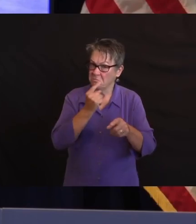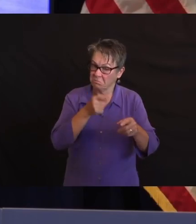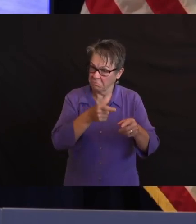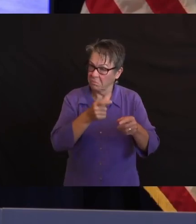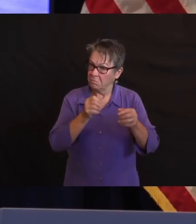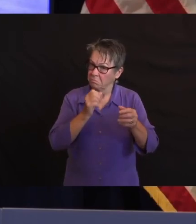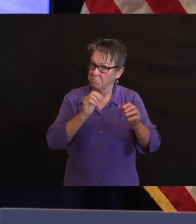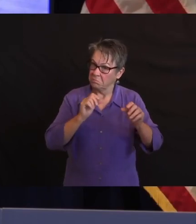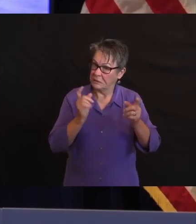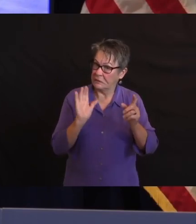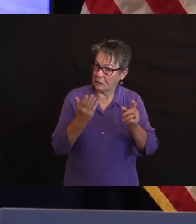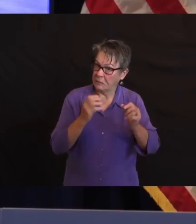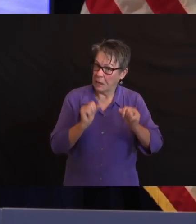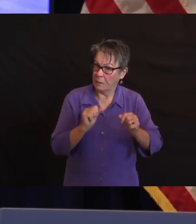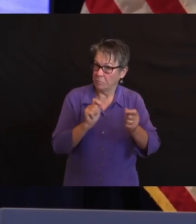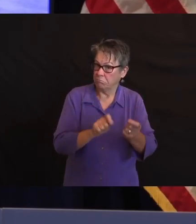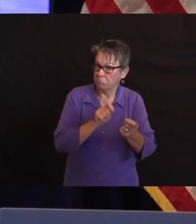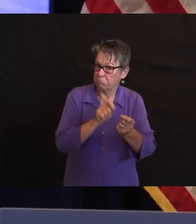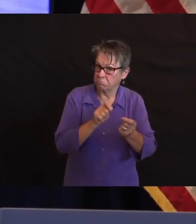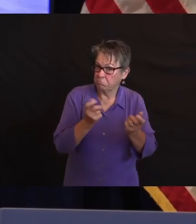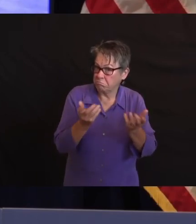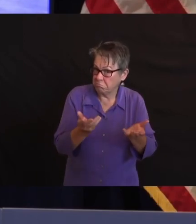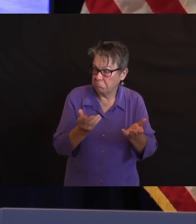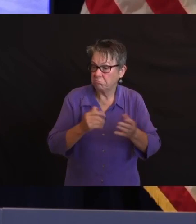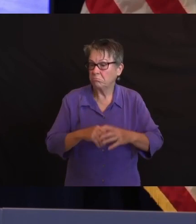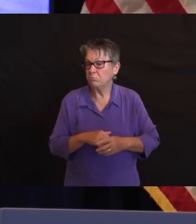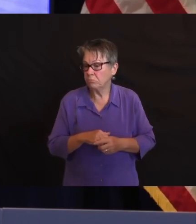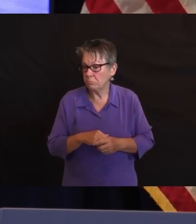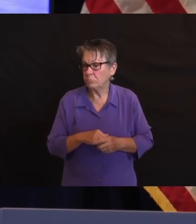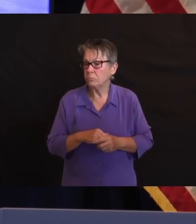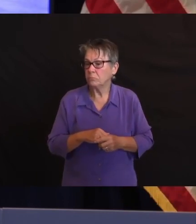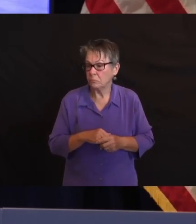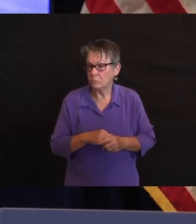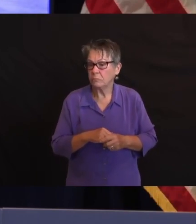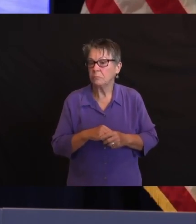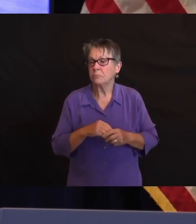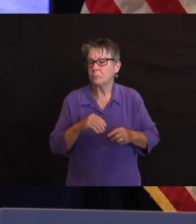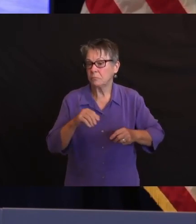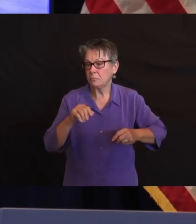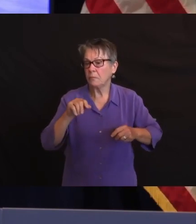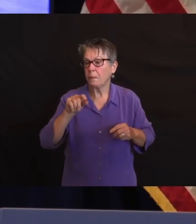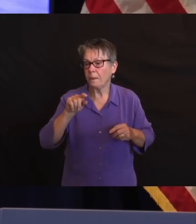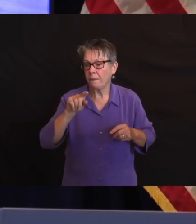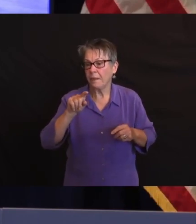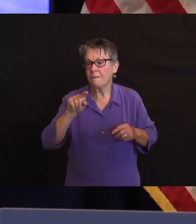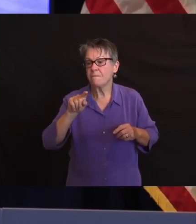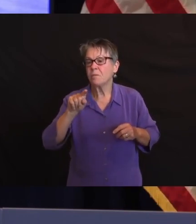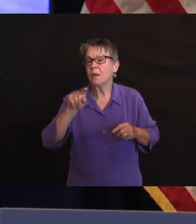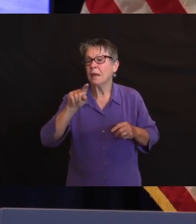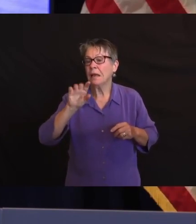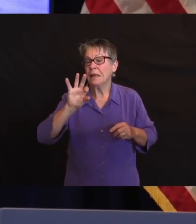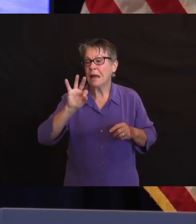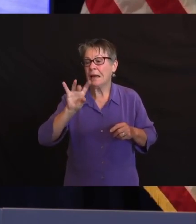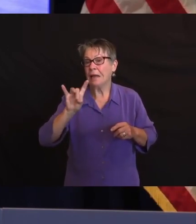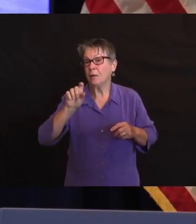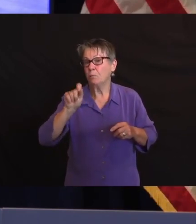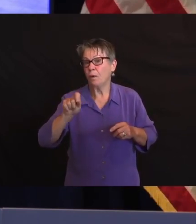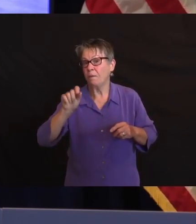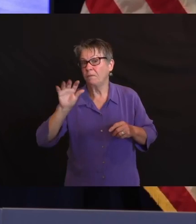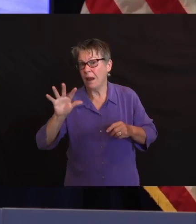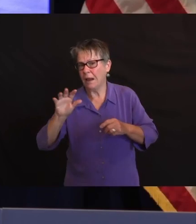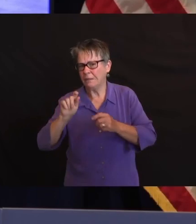trial of 102 individuals. Results are delivered in 15 minutes. And although the federal government is